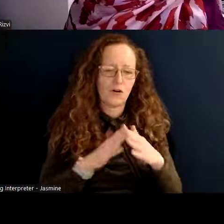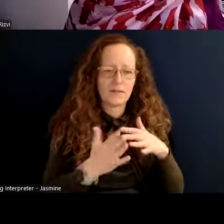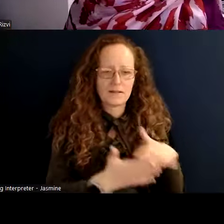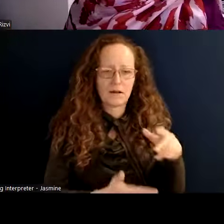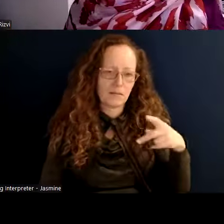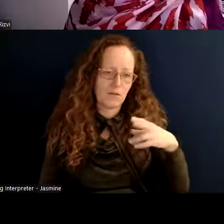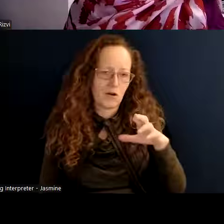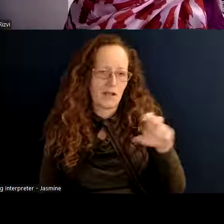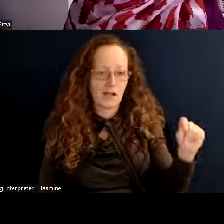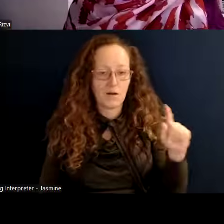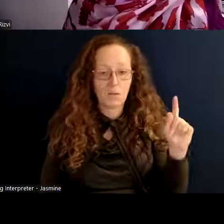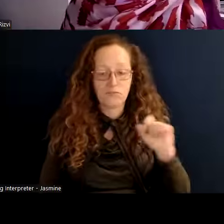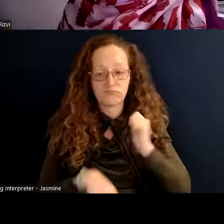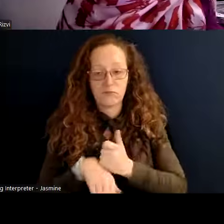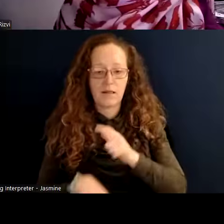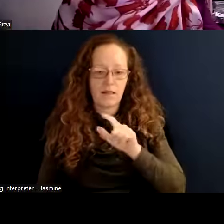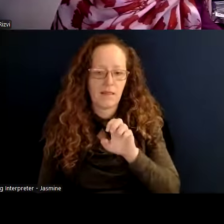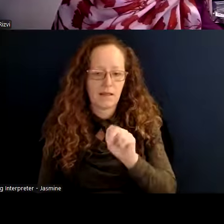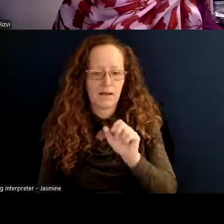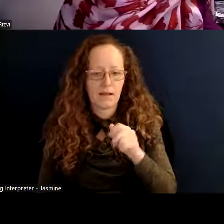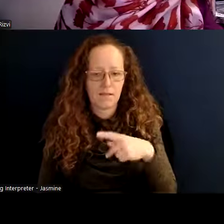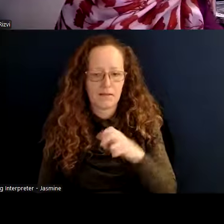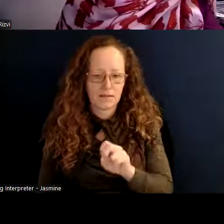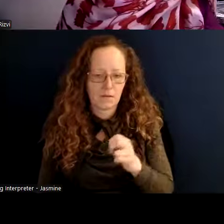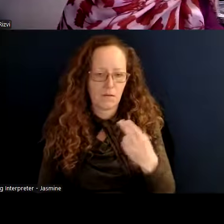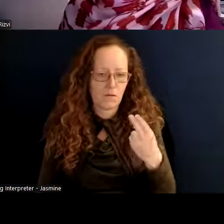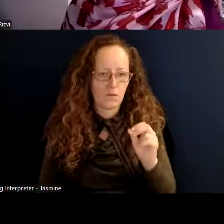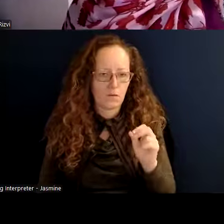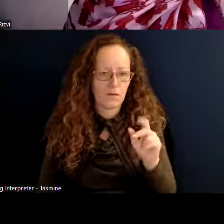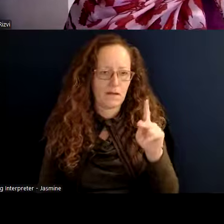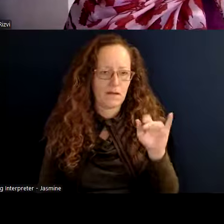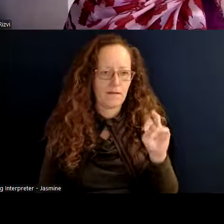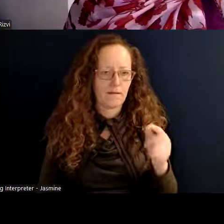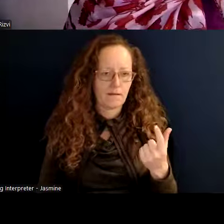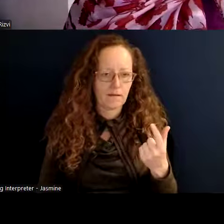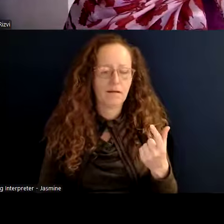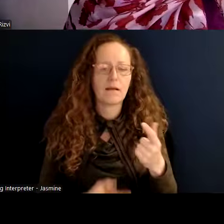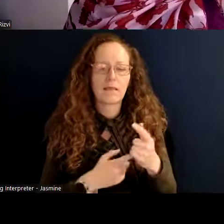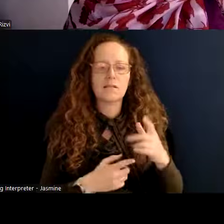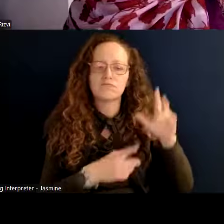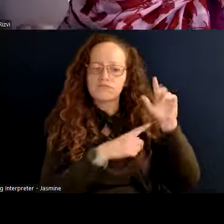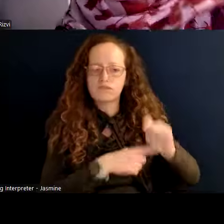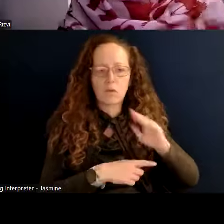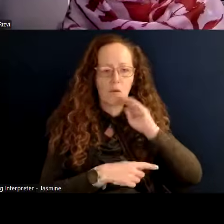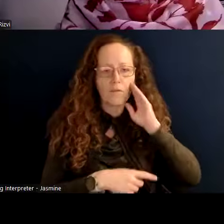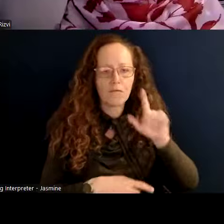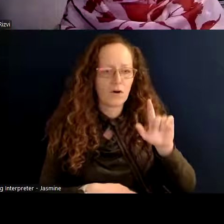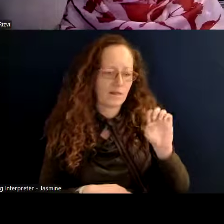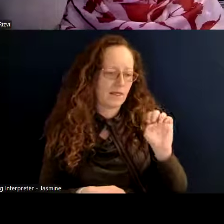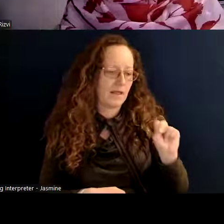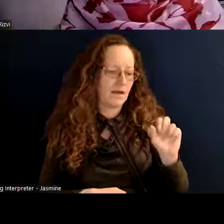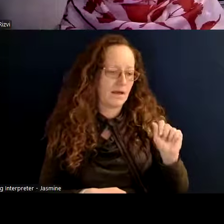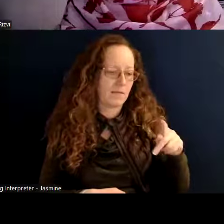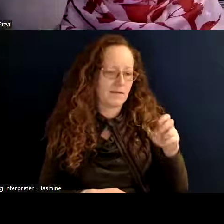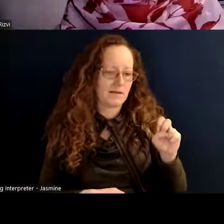in Lenape-Hoking, the traditional and unceded homeland of the Lenape past, present, and future. So the work I'm